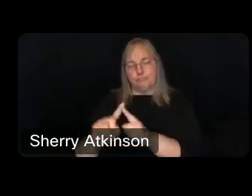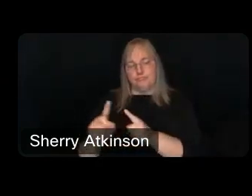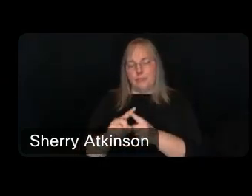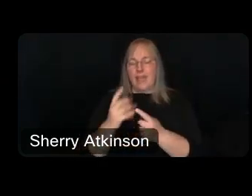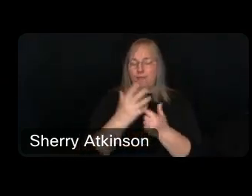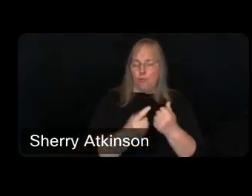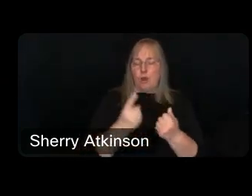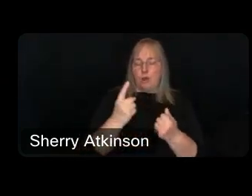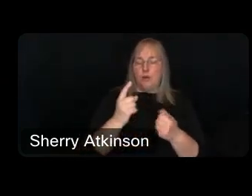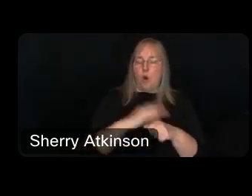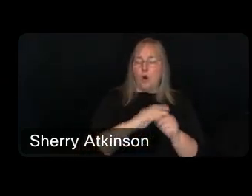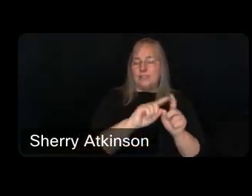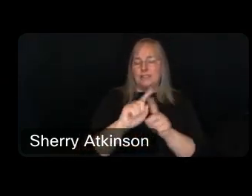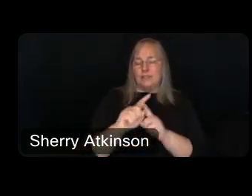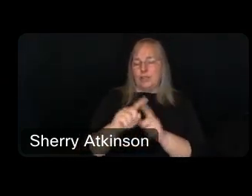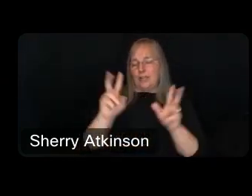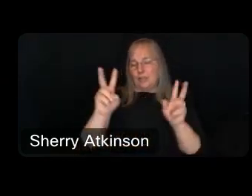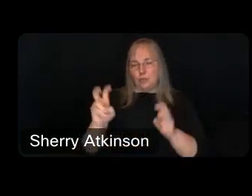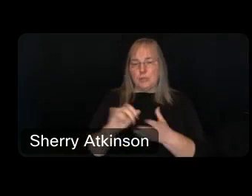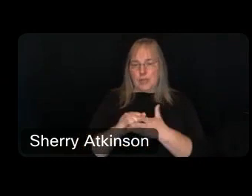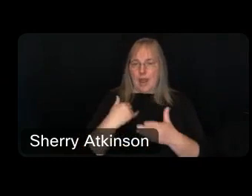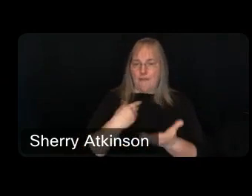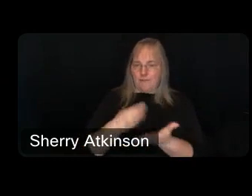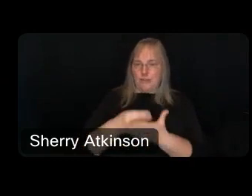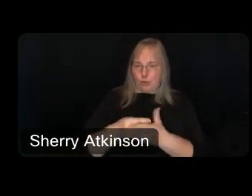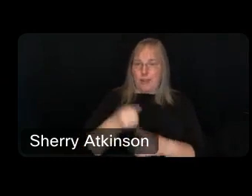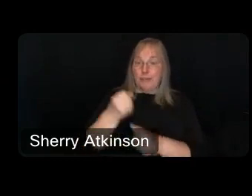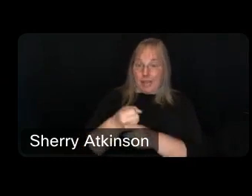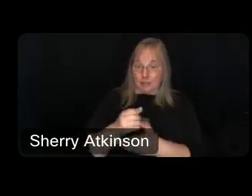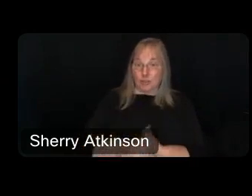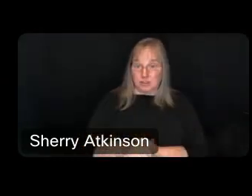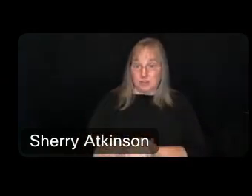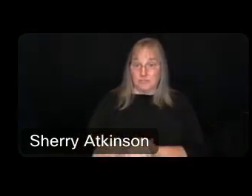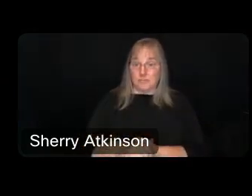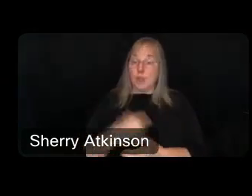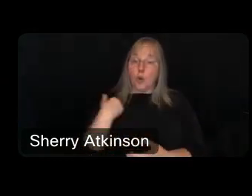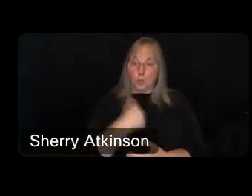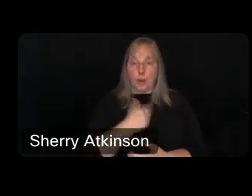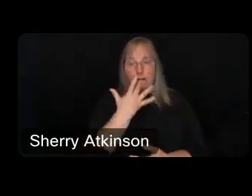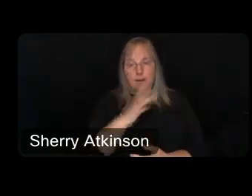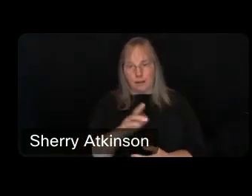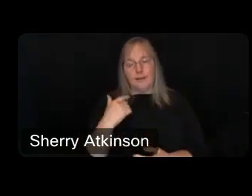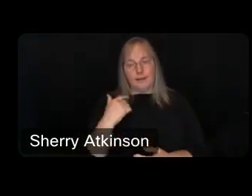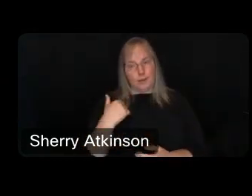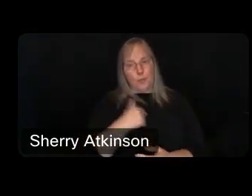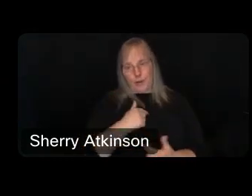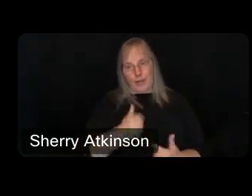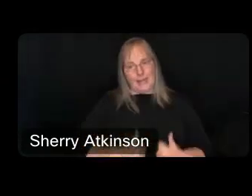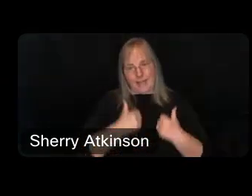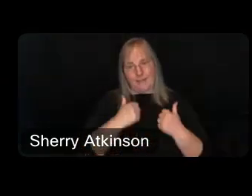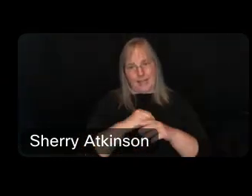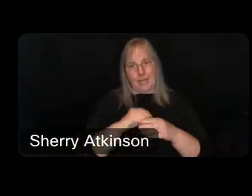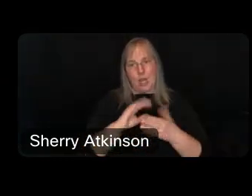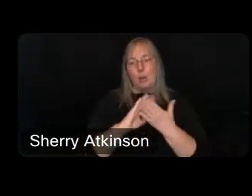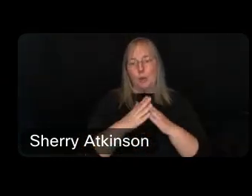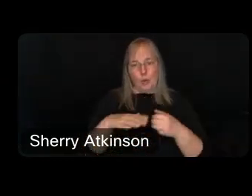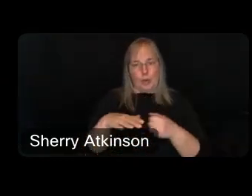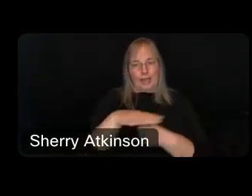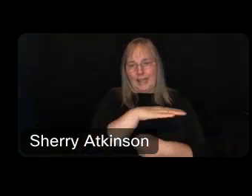fiscal implications there. Because we are very fortunate to be in a community that's with a lot